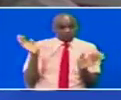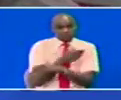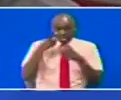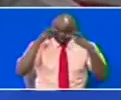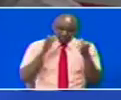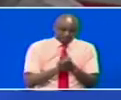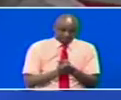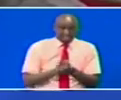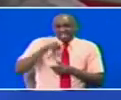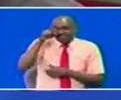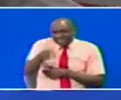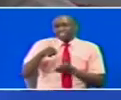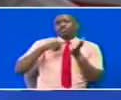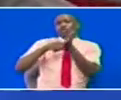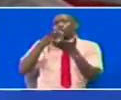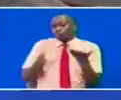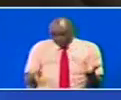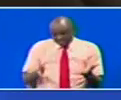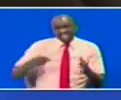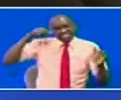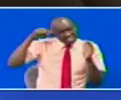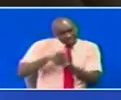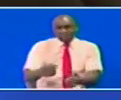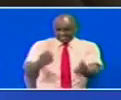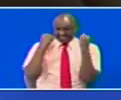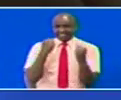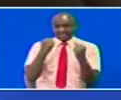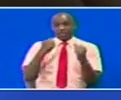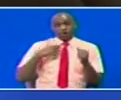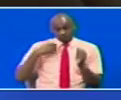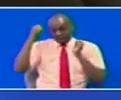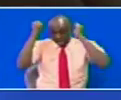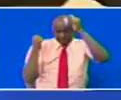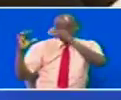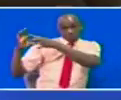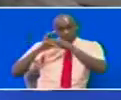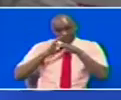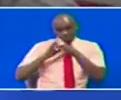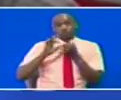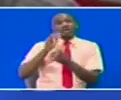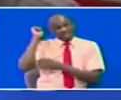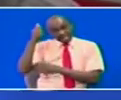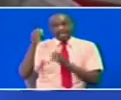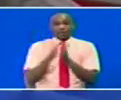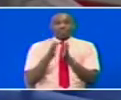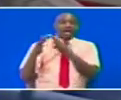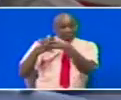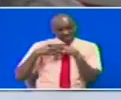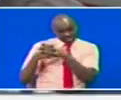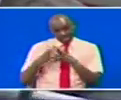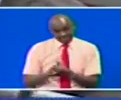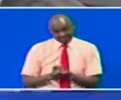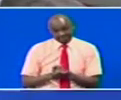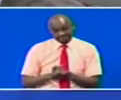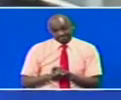donation underscores the depth and strength of the defense cooperation between Kenya and the United States